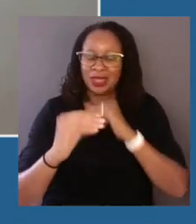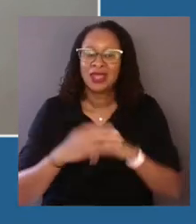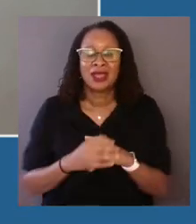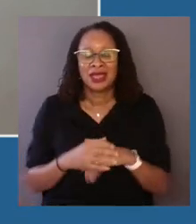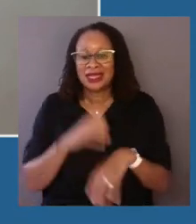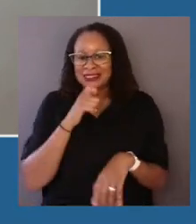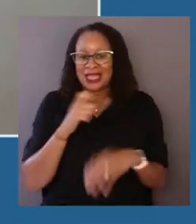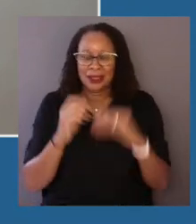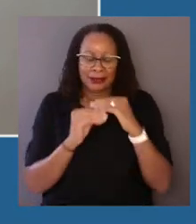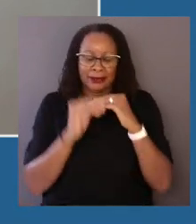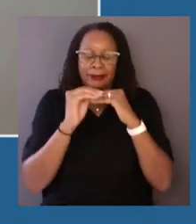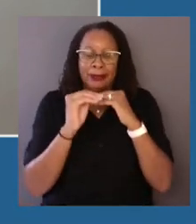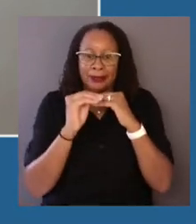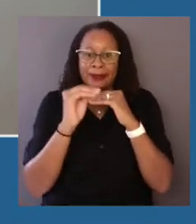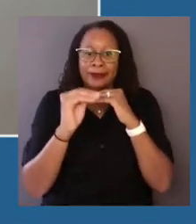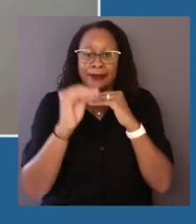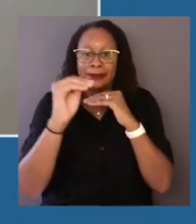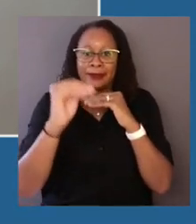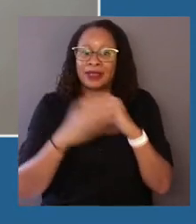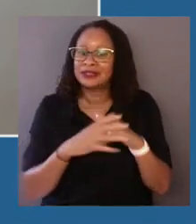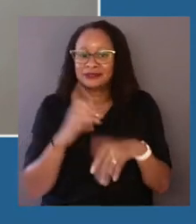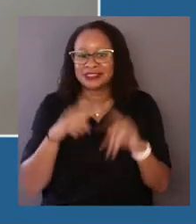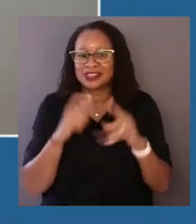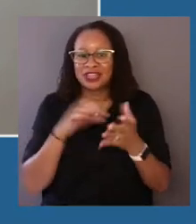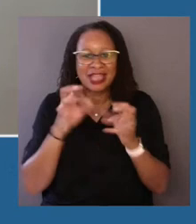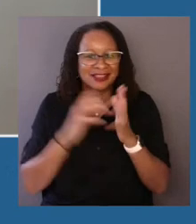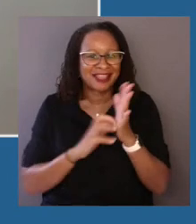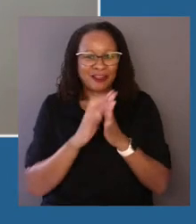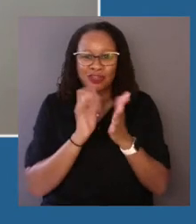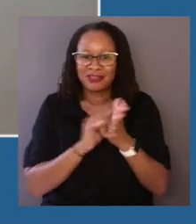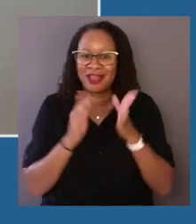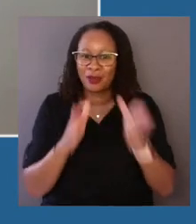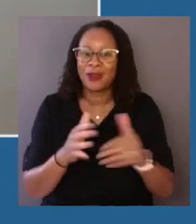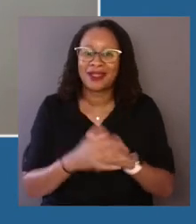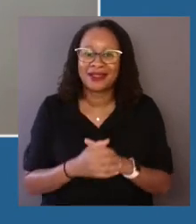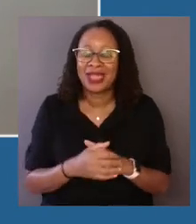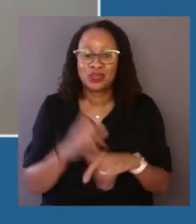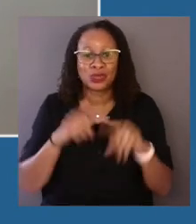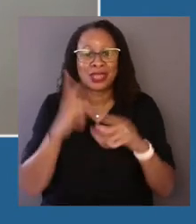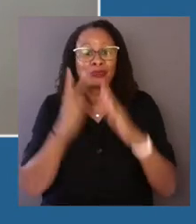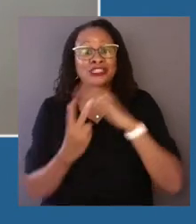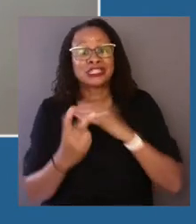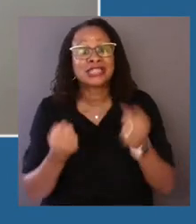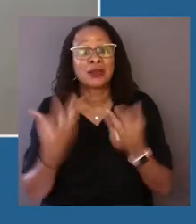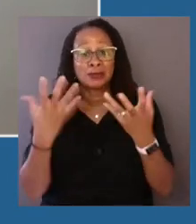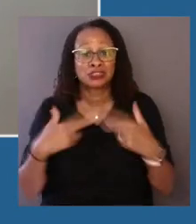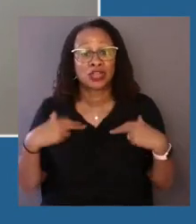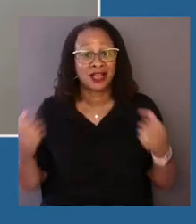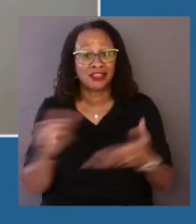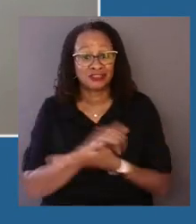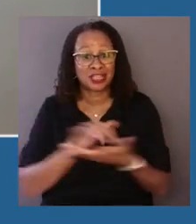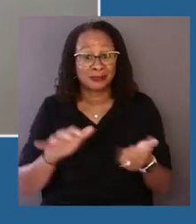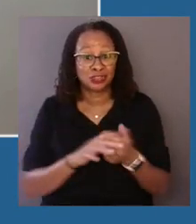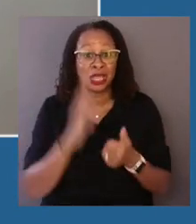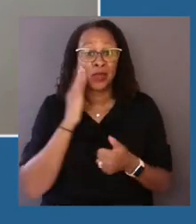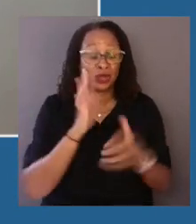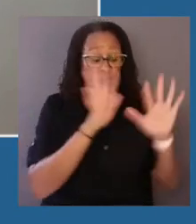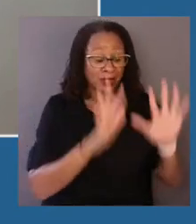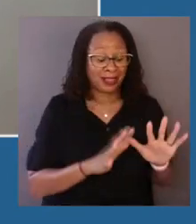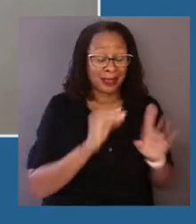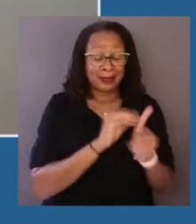incremental degree of warming can inflict a predictable amount of health damage. We know that the climate impacts are a